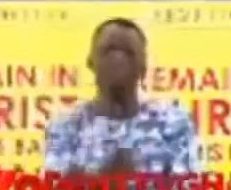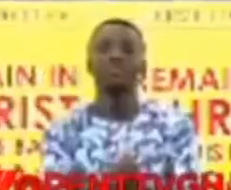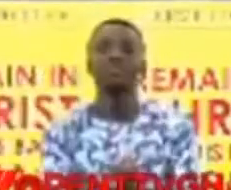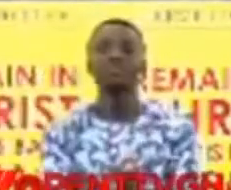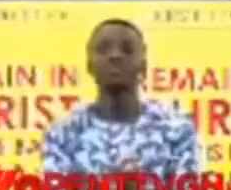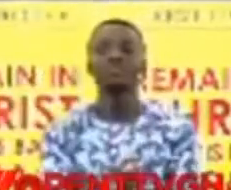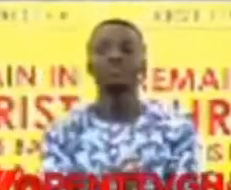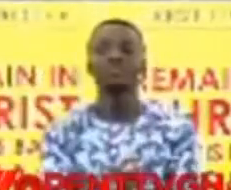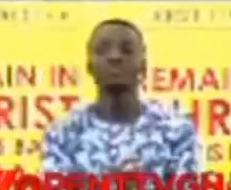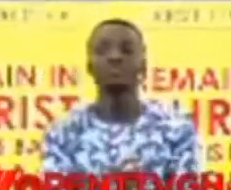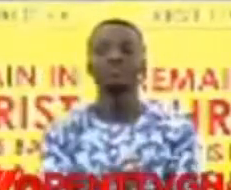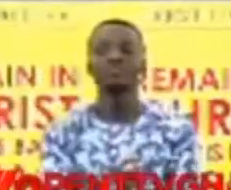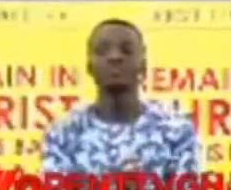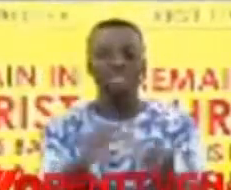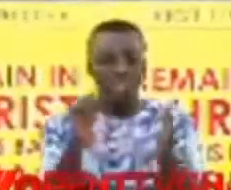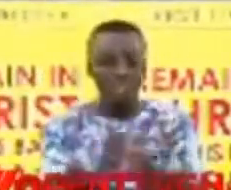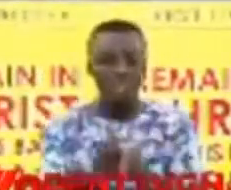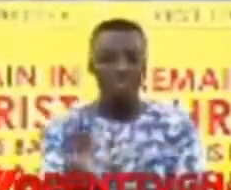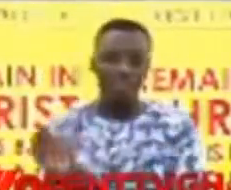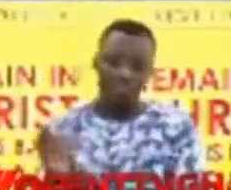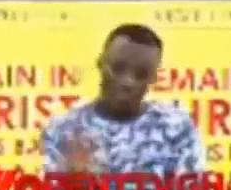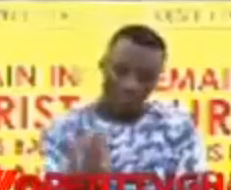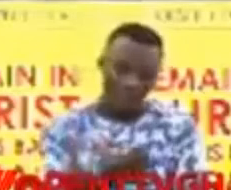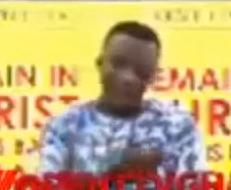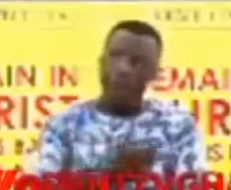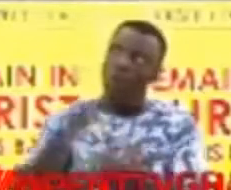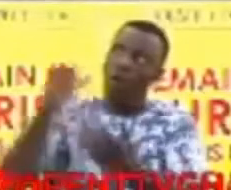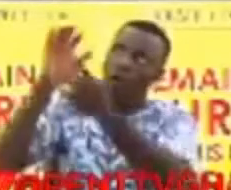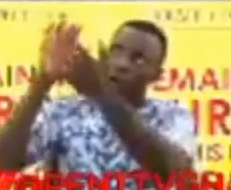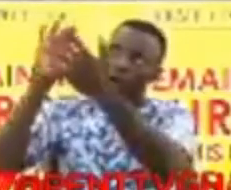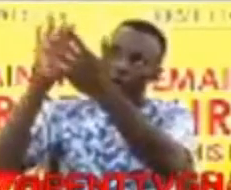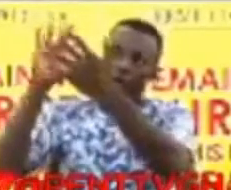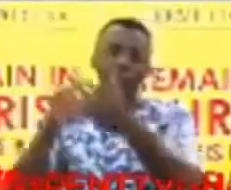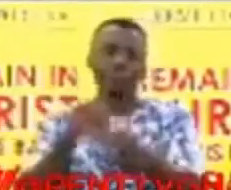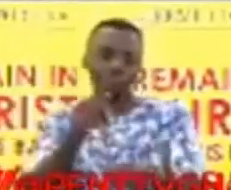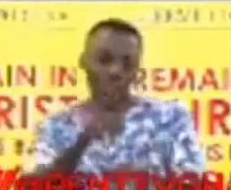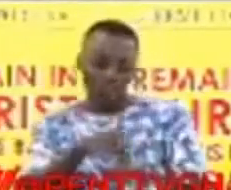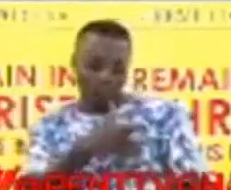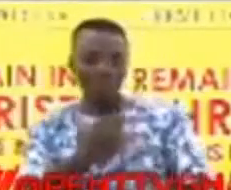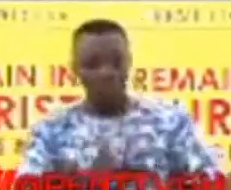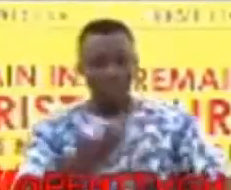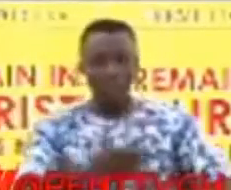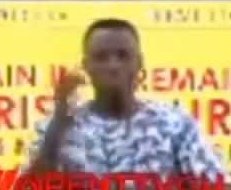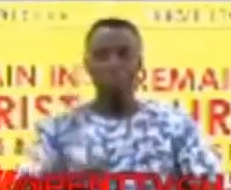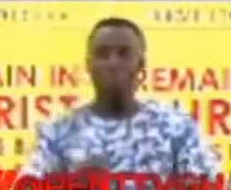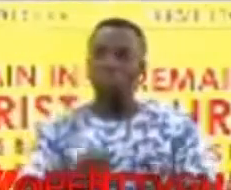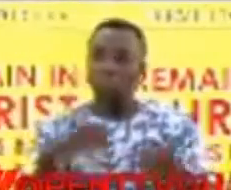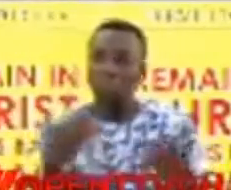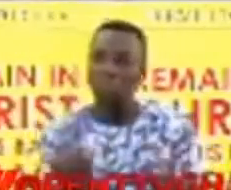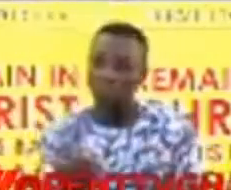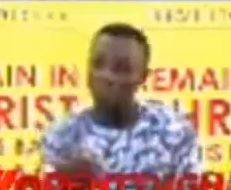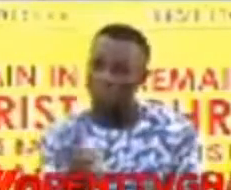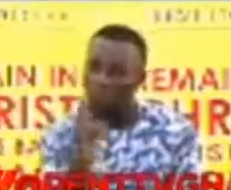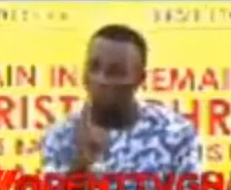That is our blessed hope. It should cause in us excitement. But of late, someone